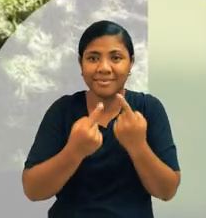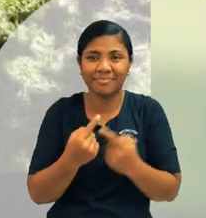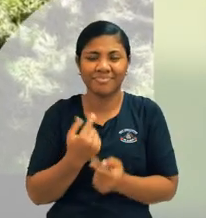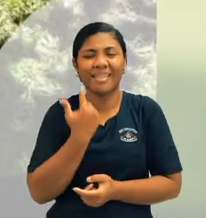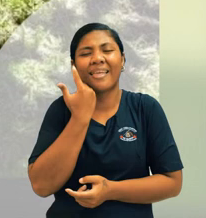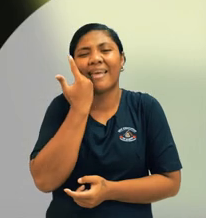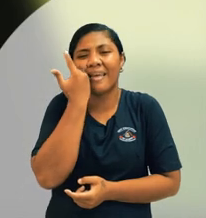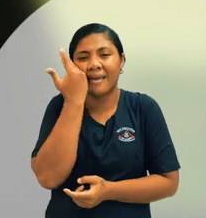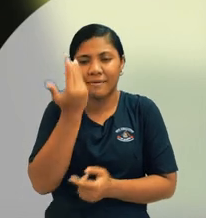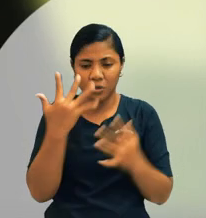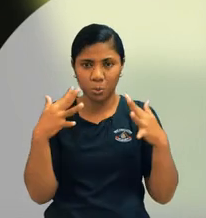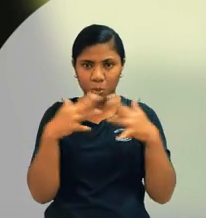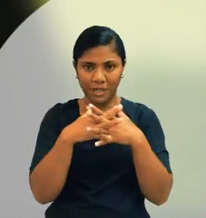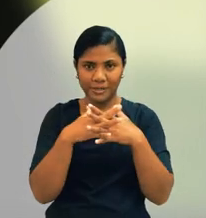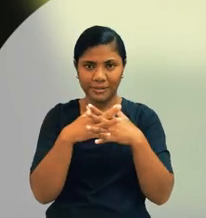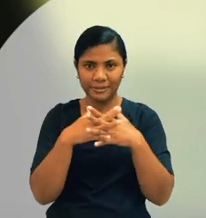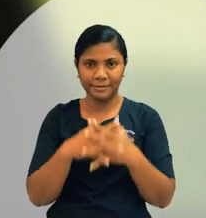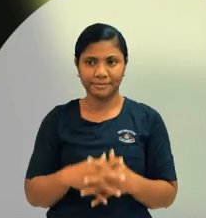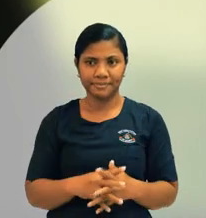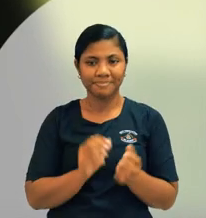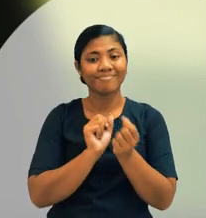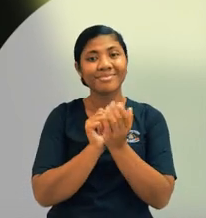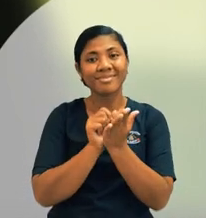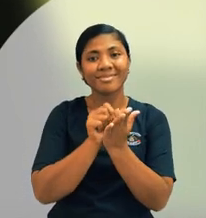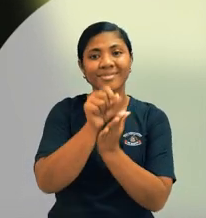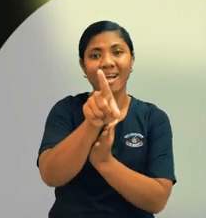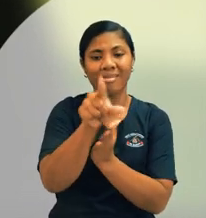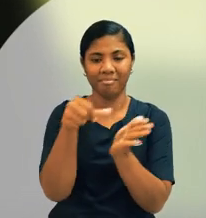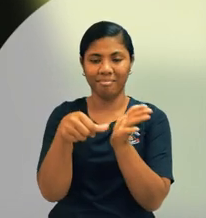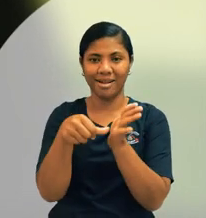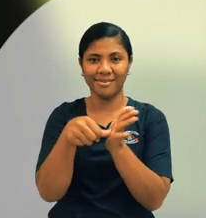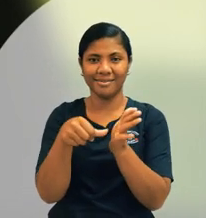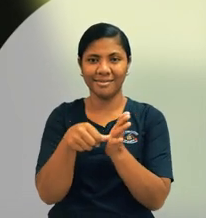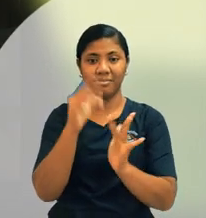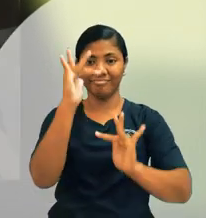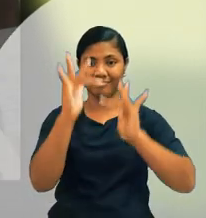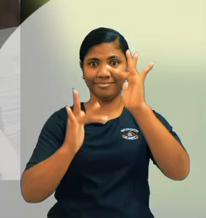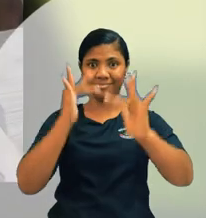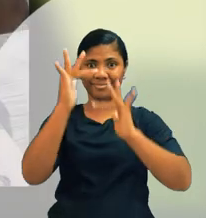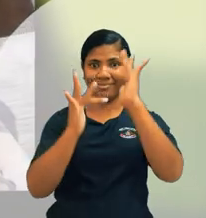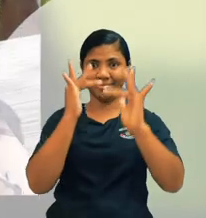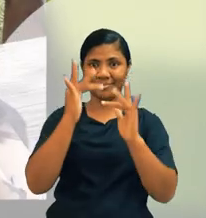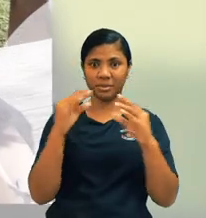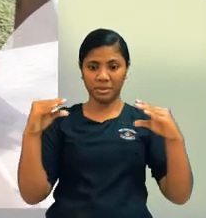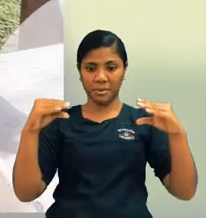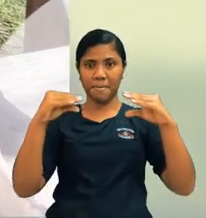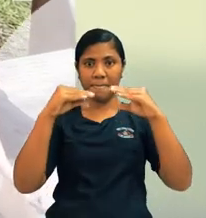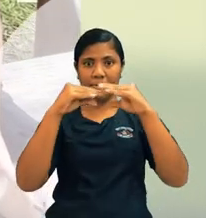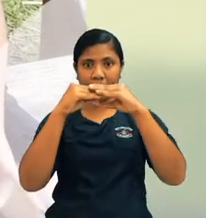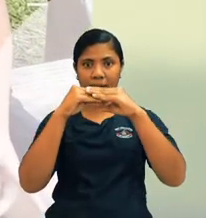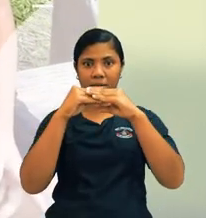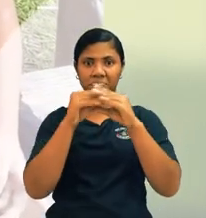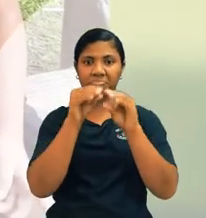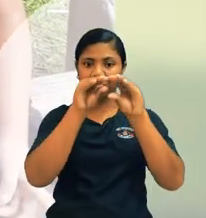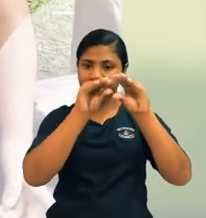whanau. Ai le ngata I lea, tū langa le awa onga. Mai o se whamanuanga te lele nā mo si mā